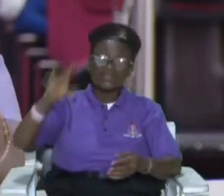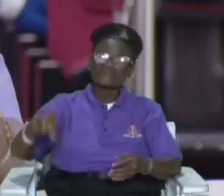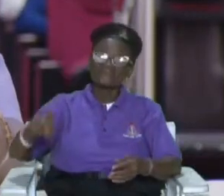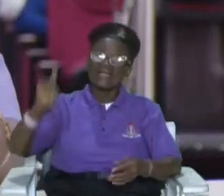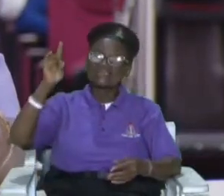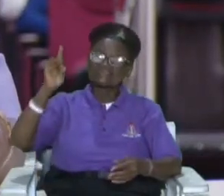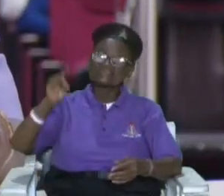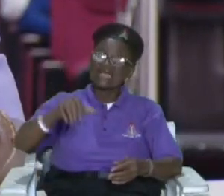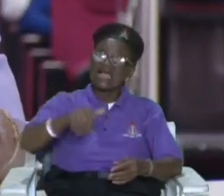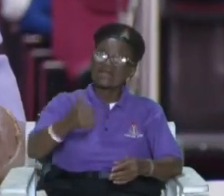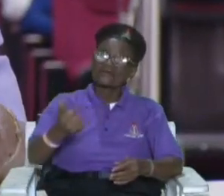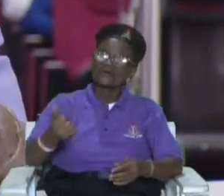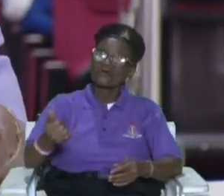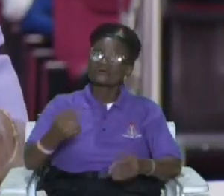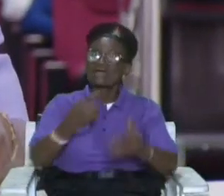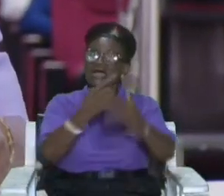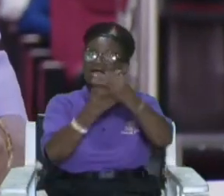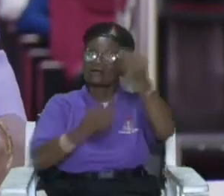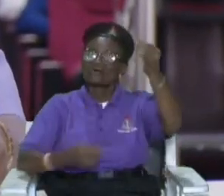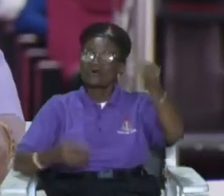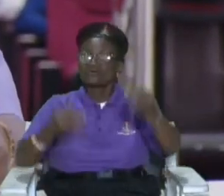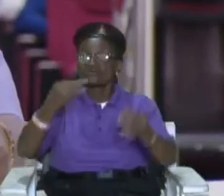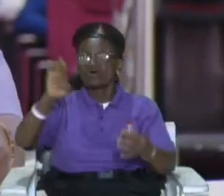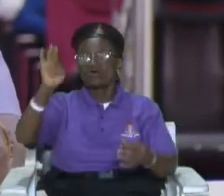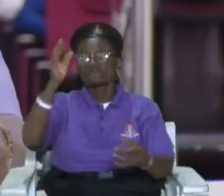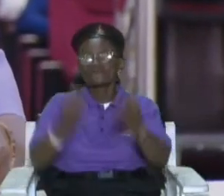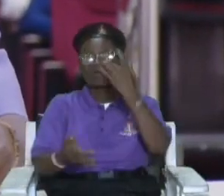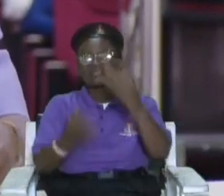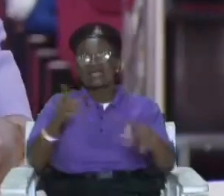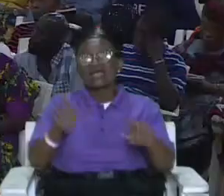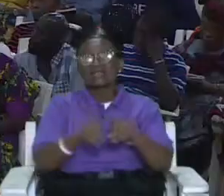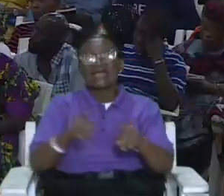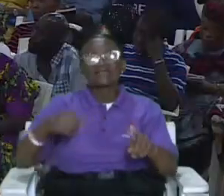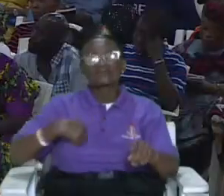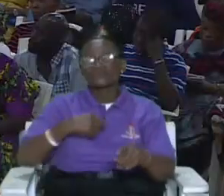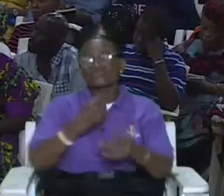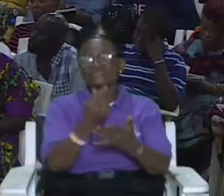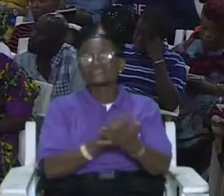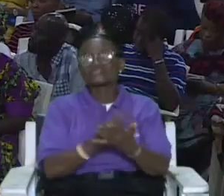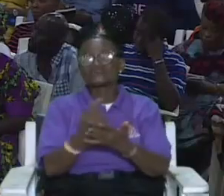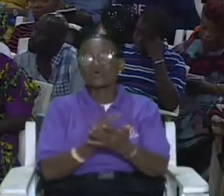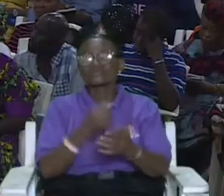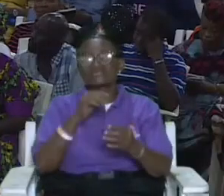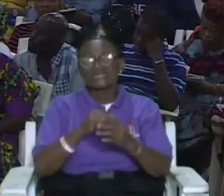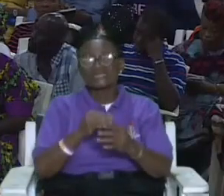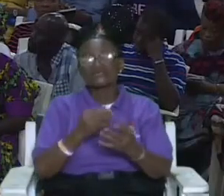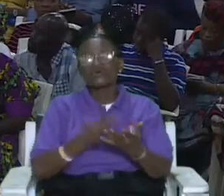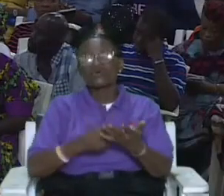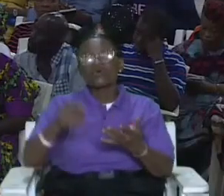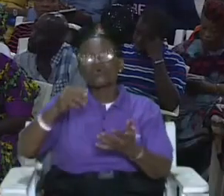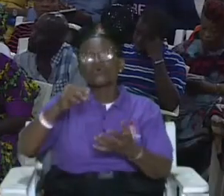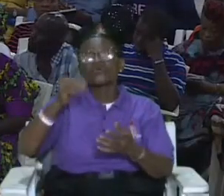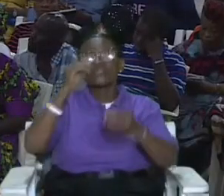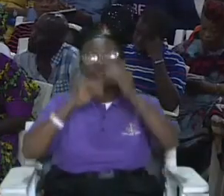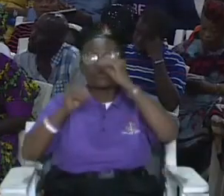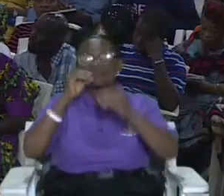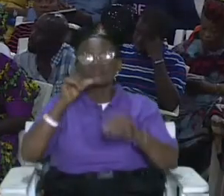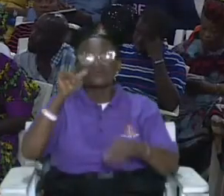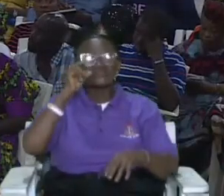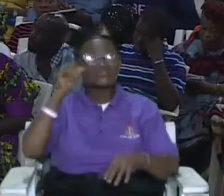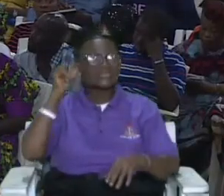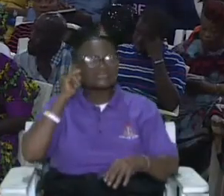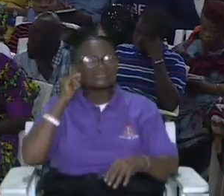rod of fire, like we discussed at the Holy Communion service yesterday, and that will be the